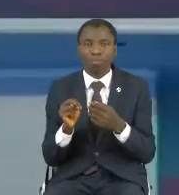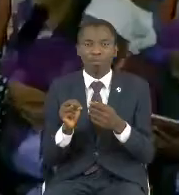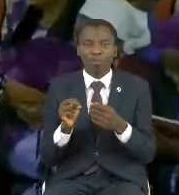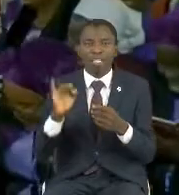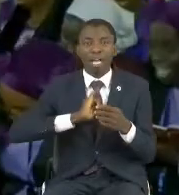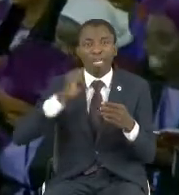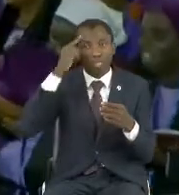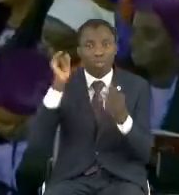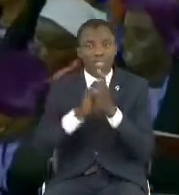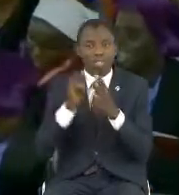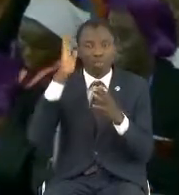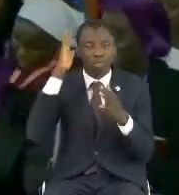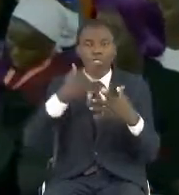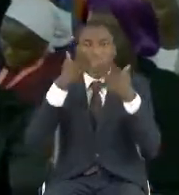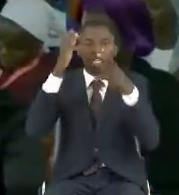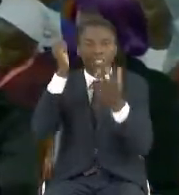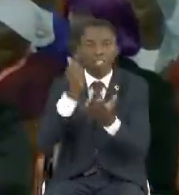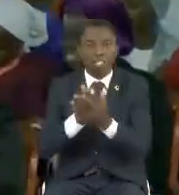amen.